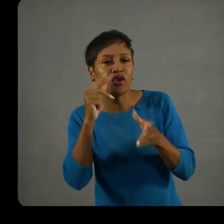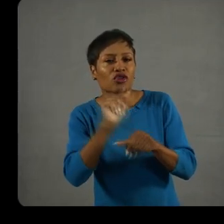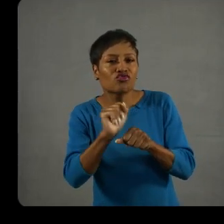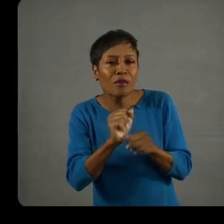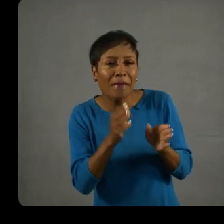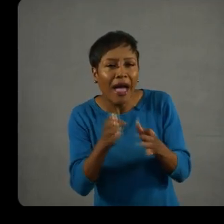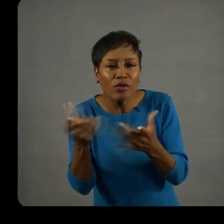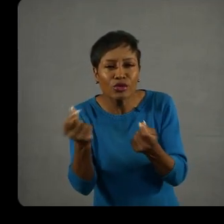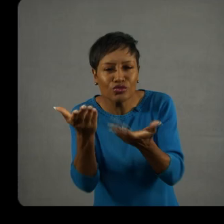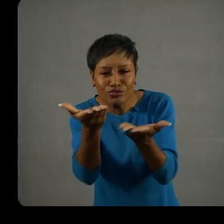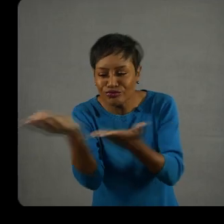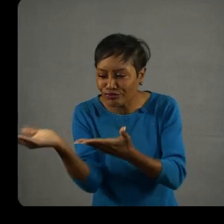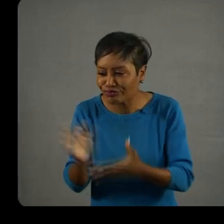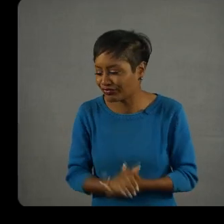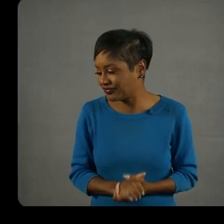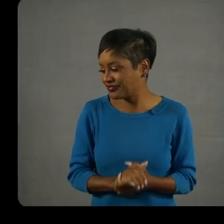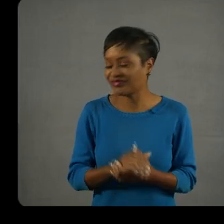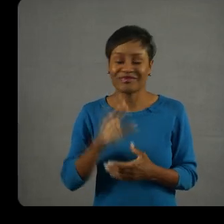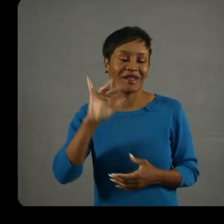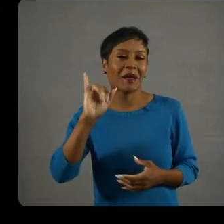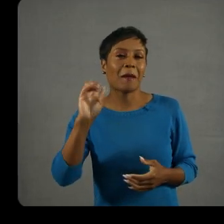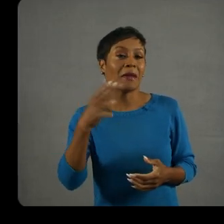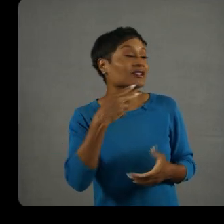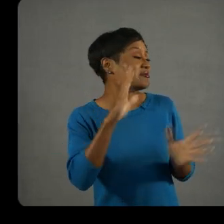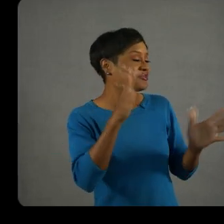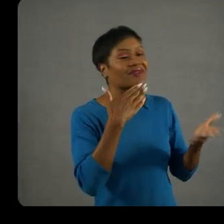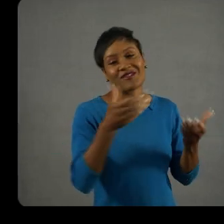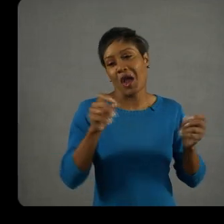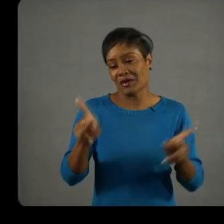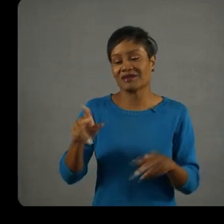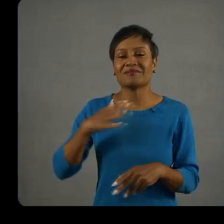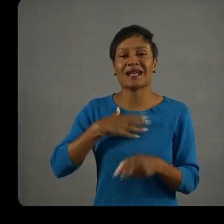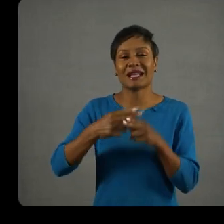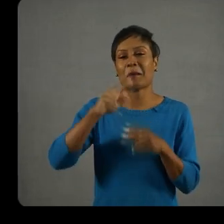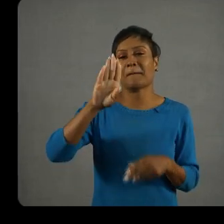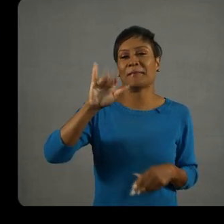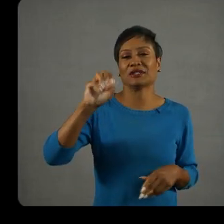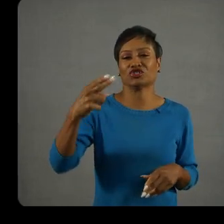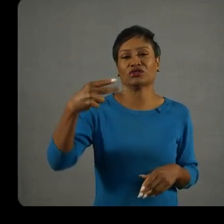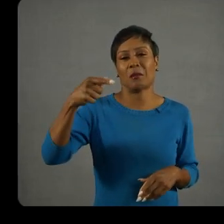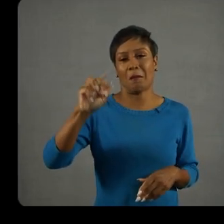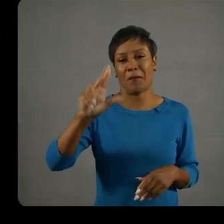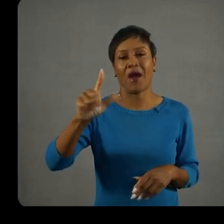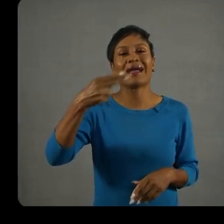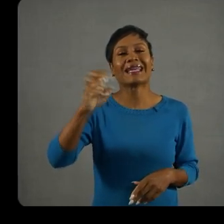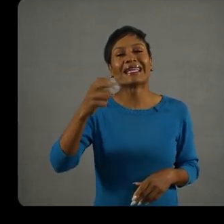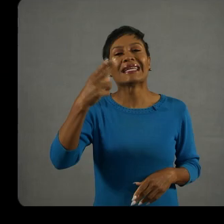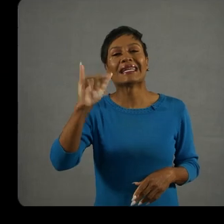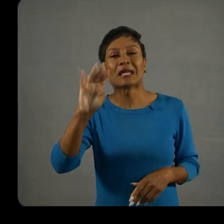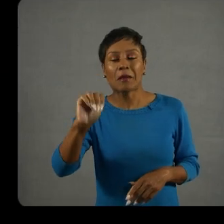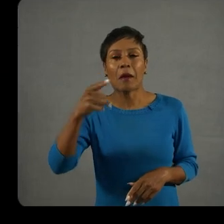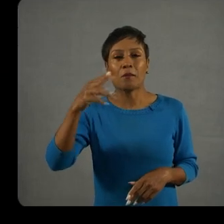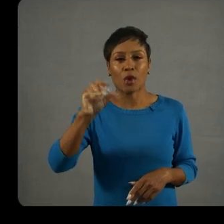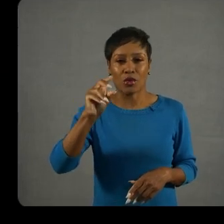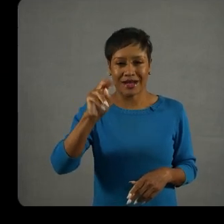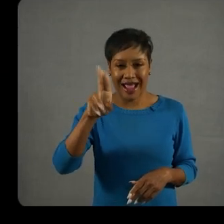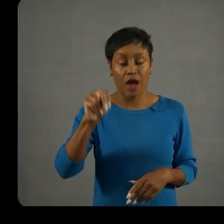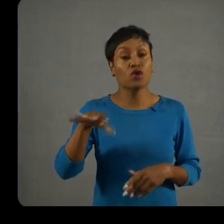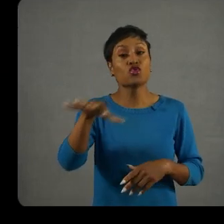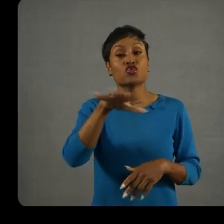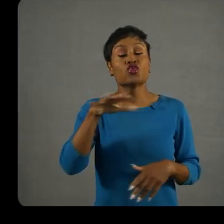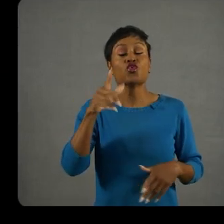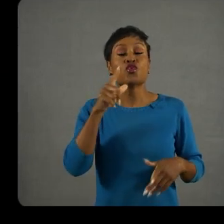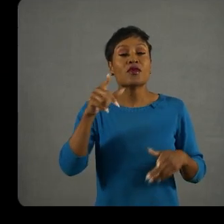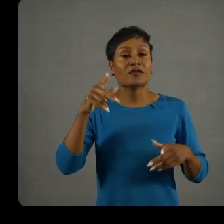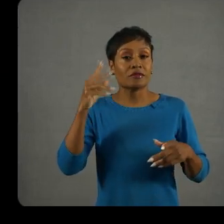pathways. Sure, and thank you for the opportunity. Bish Paul, he, him pronouns. For folks who may be visually impaired, I am a South